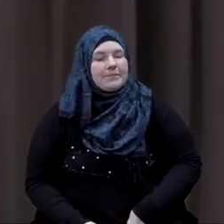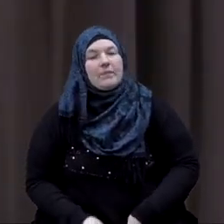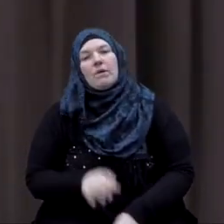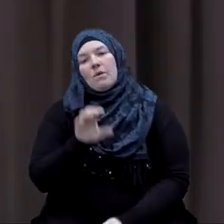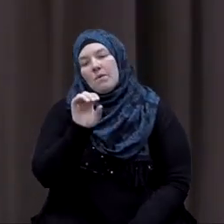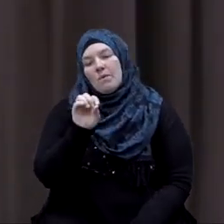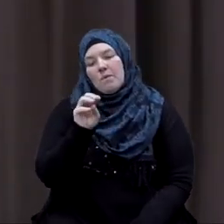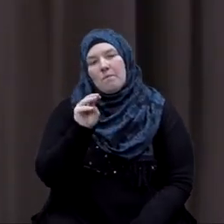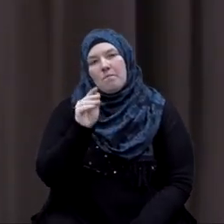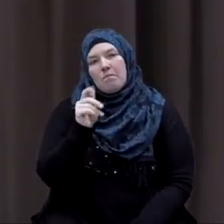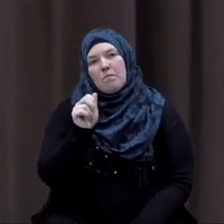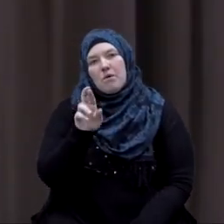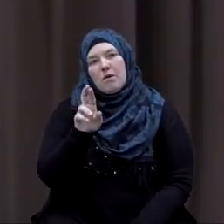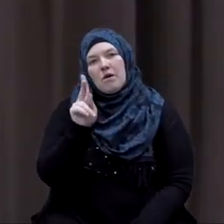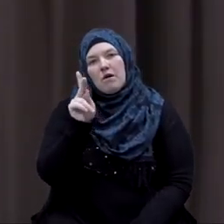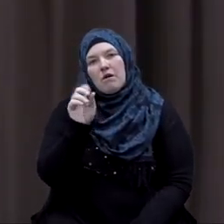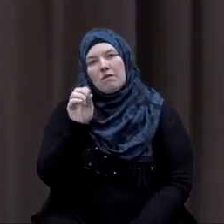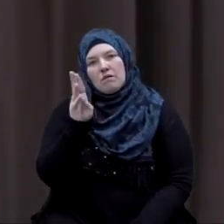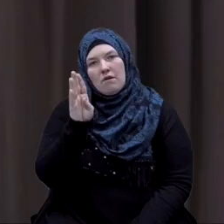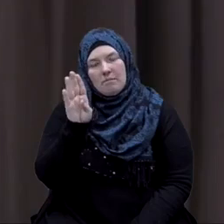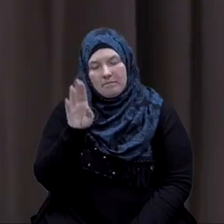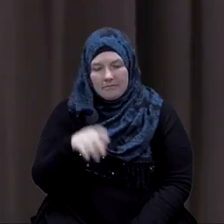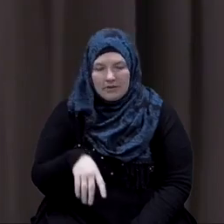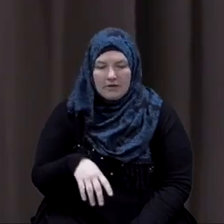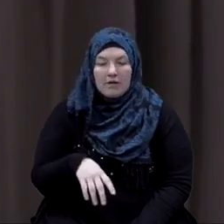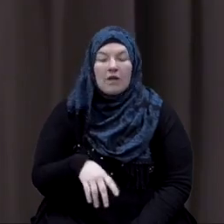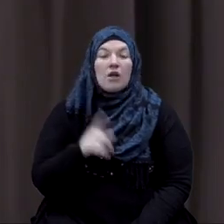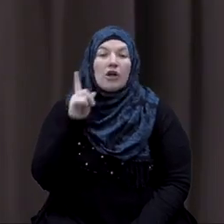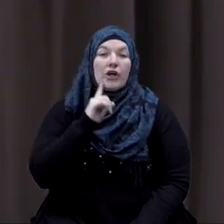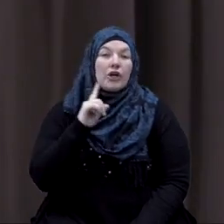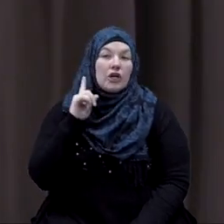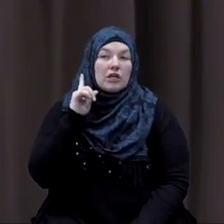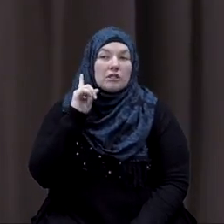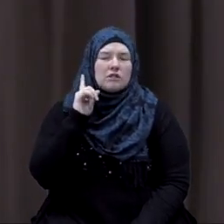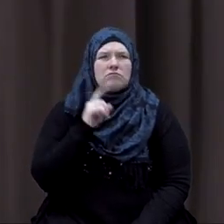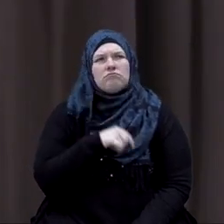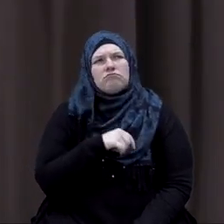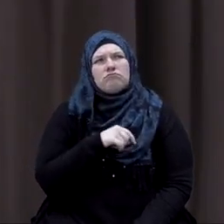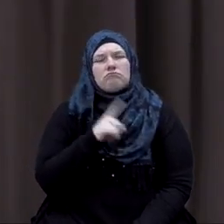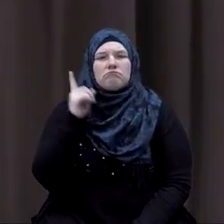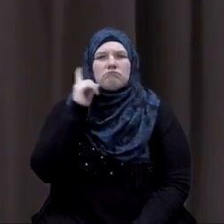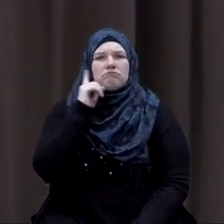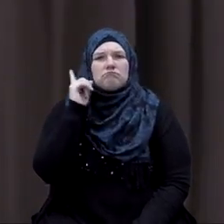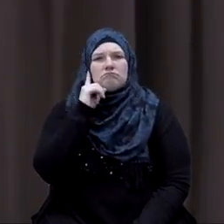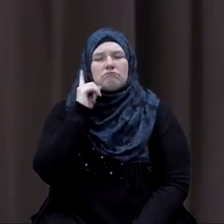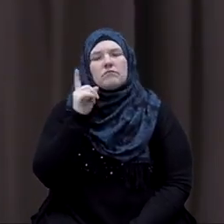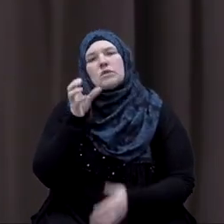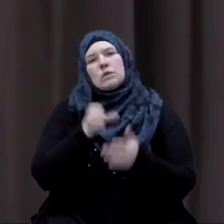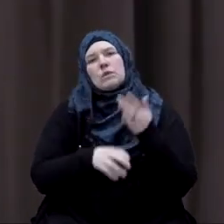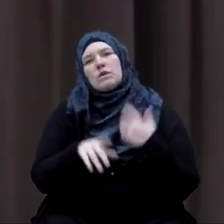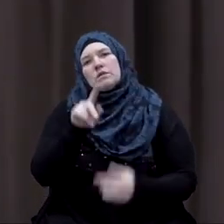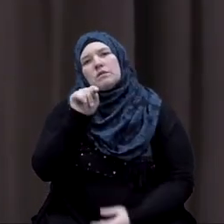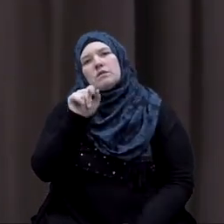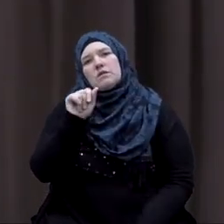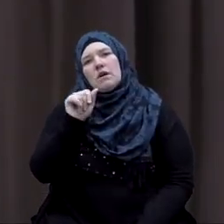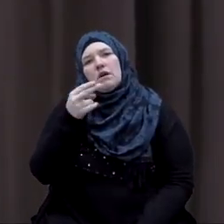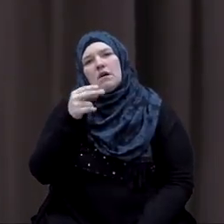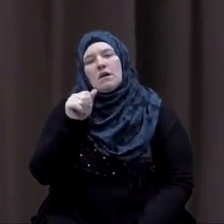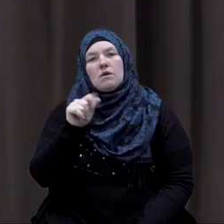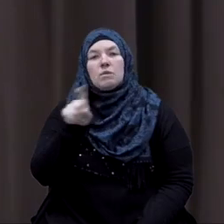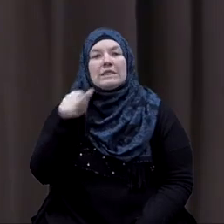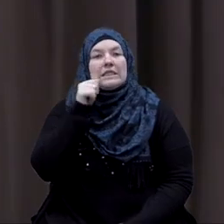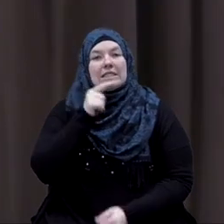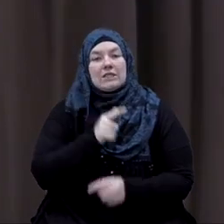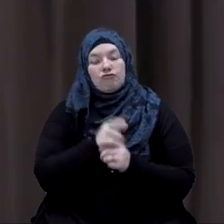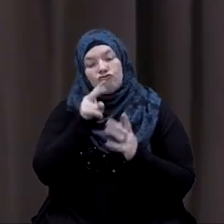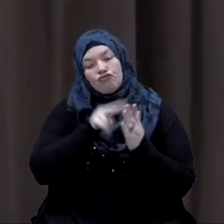Umar ibn Khattab radiallahu anhu arda heard, I think it was Surah Taha, when his sister